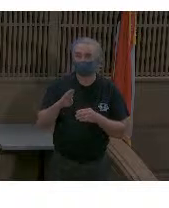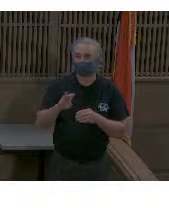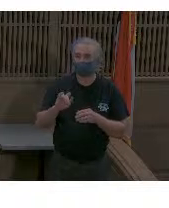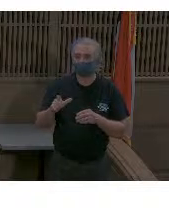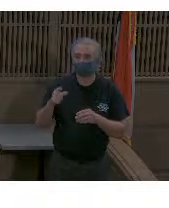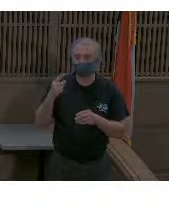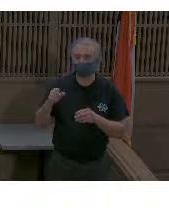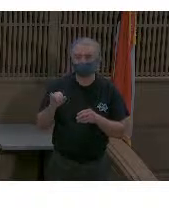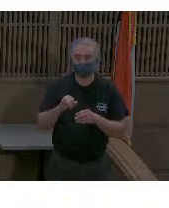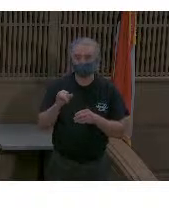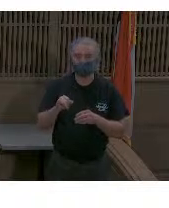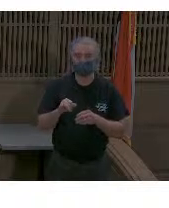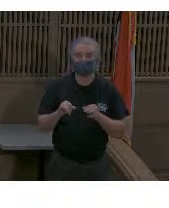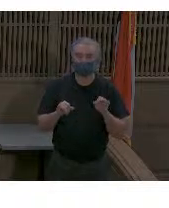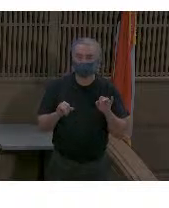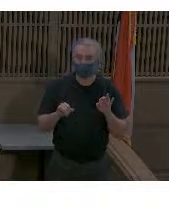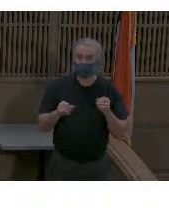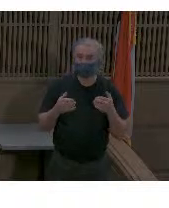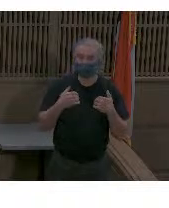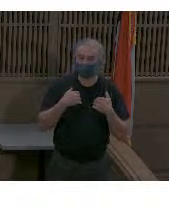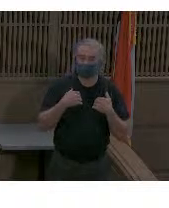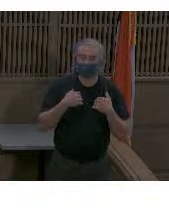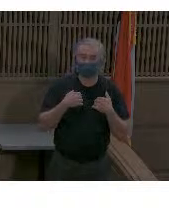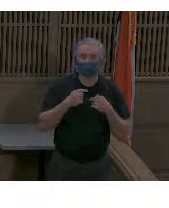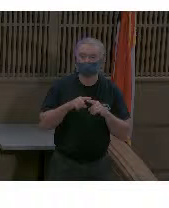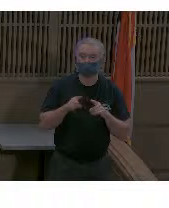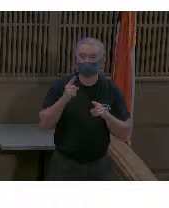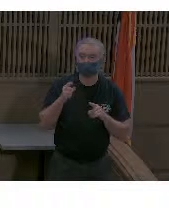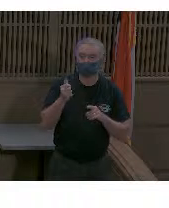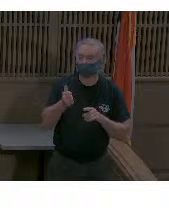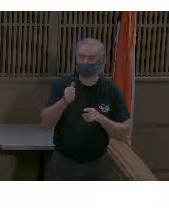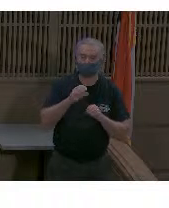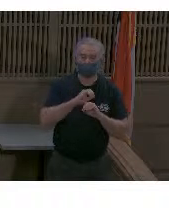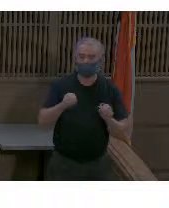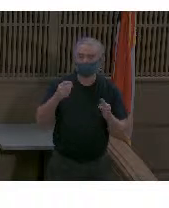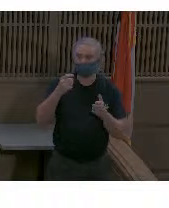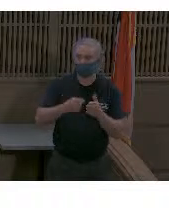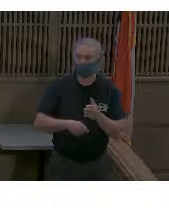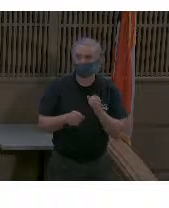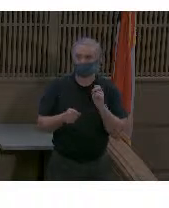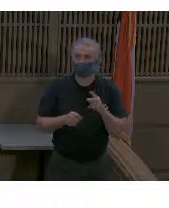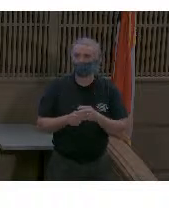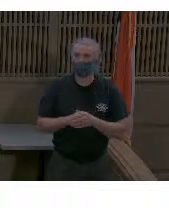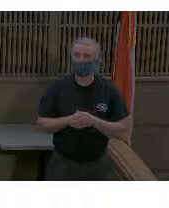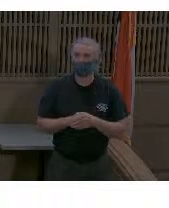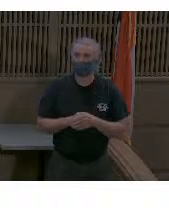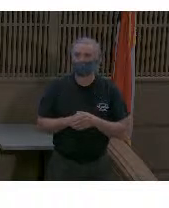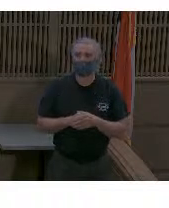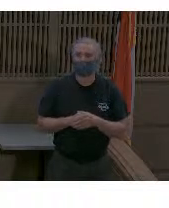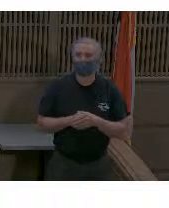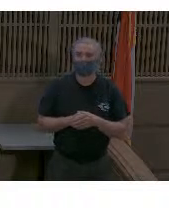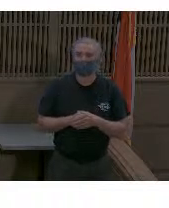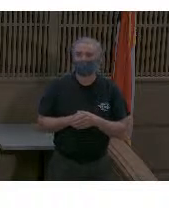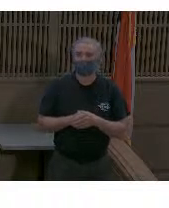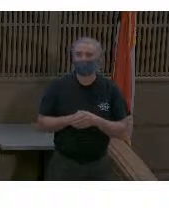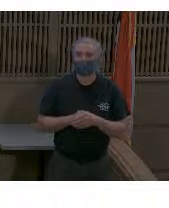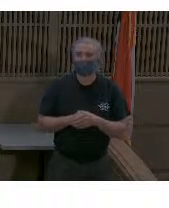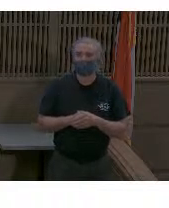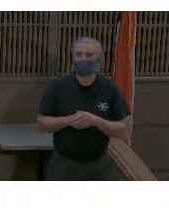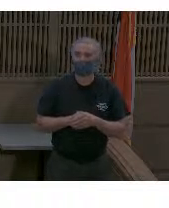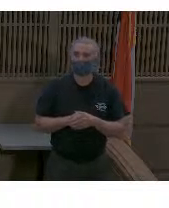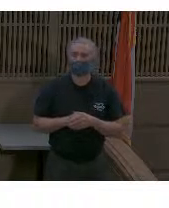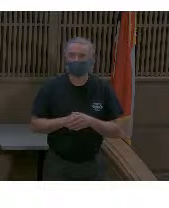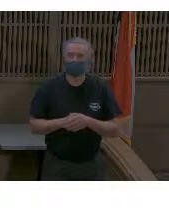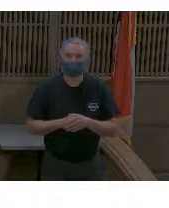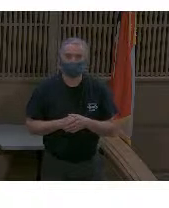insurance, but they will not bill you. It's free. I'd like to also tag team with